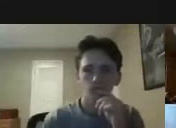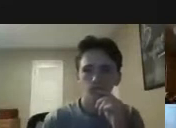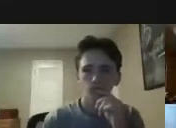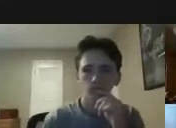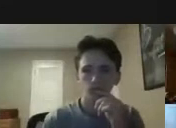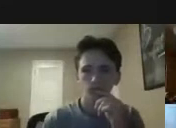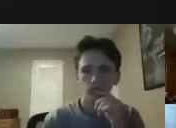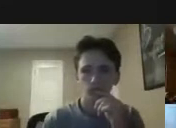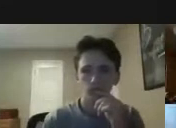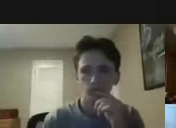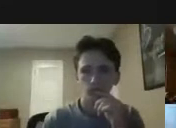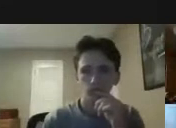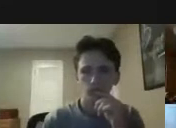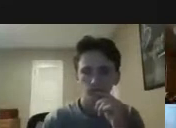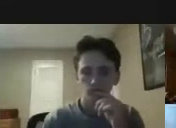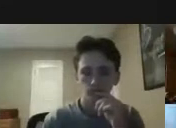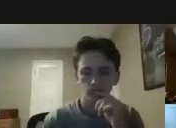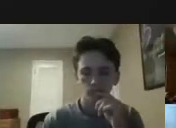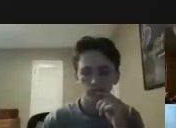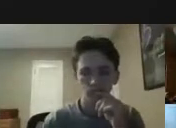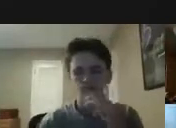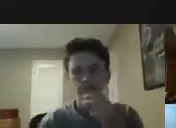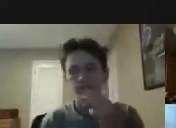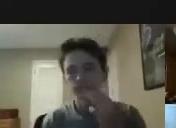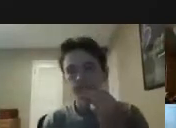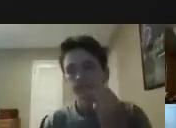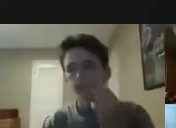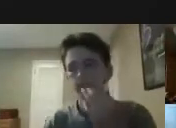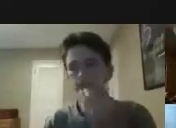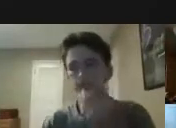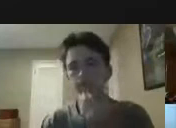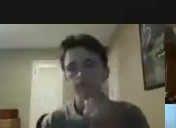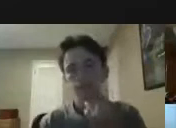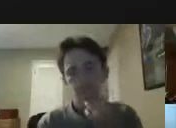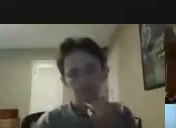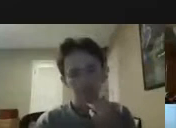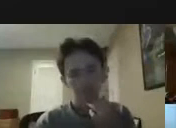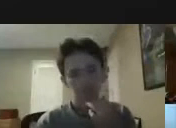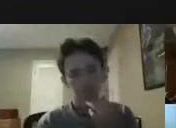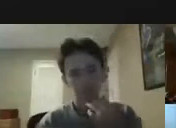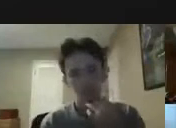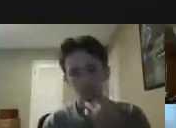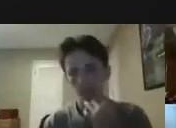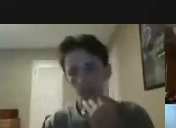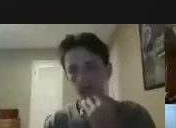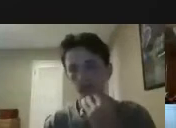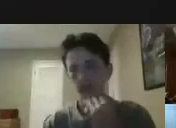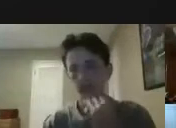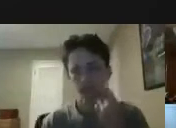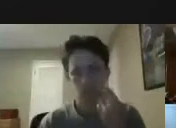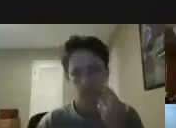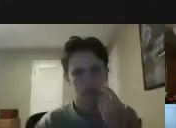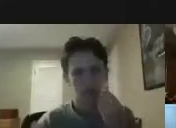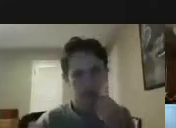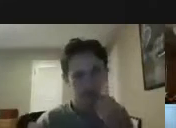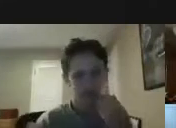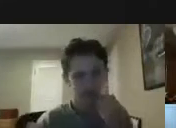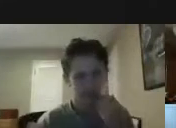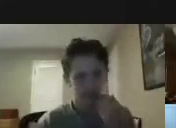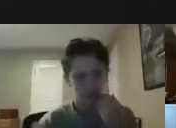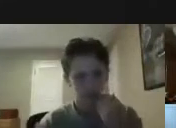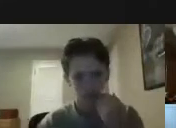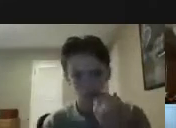somebody posted something, right? So when somebody's being mean, I want to know how you can be